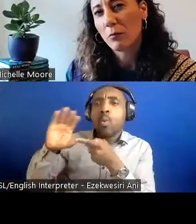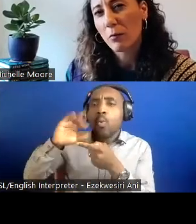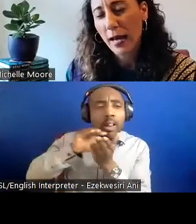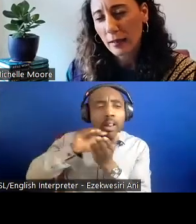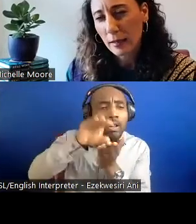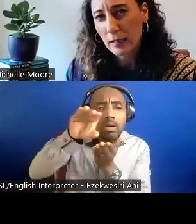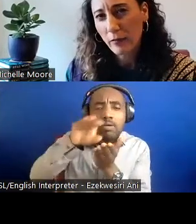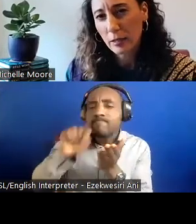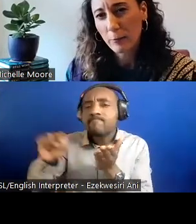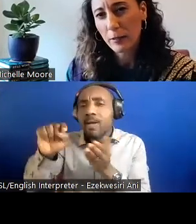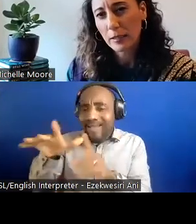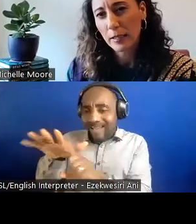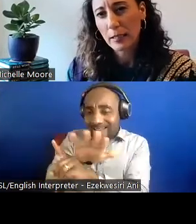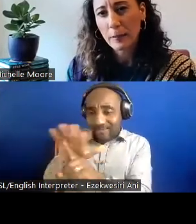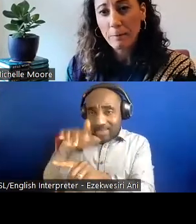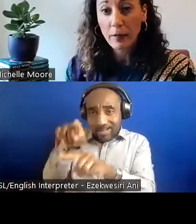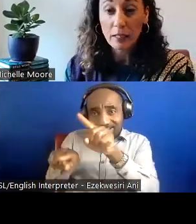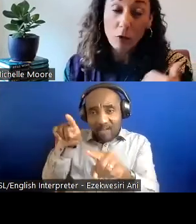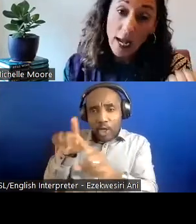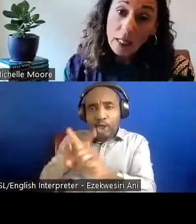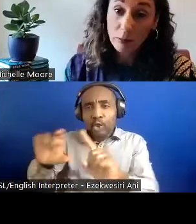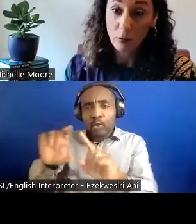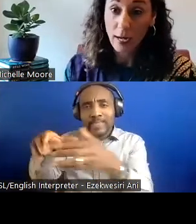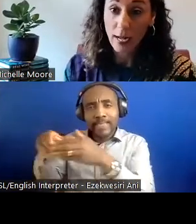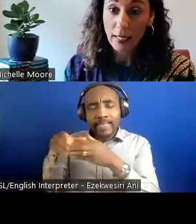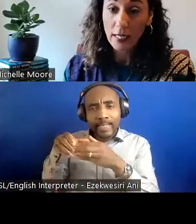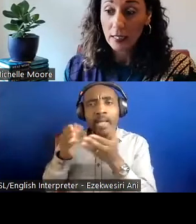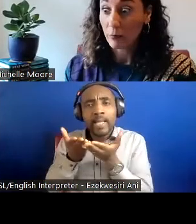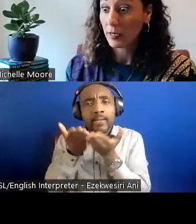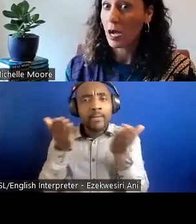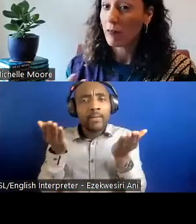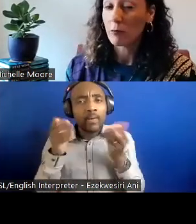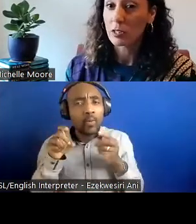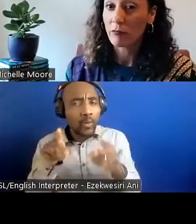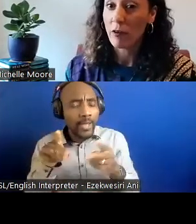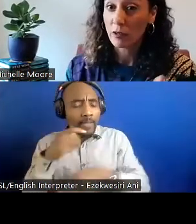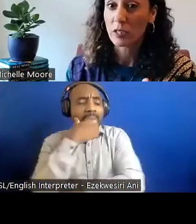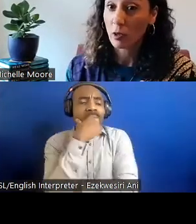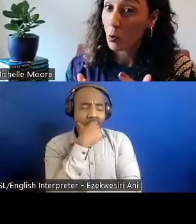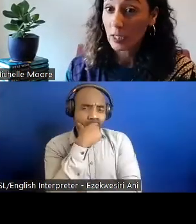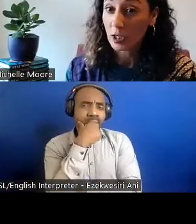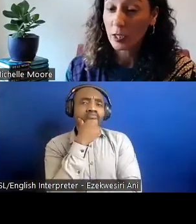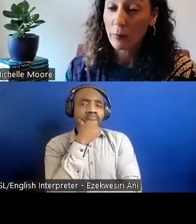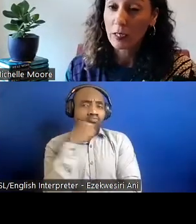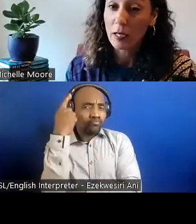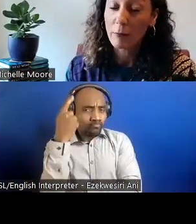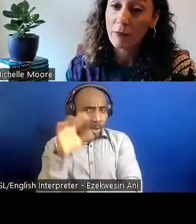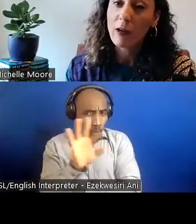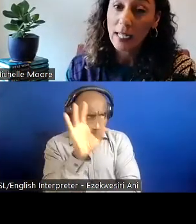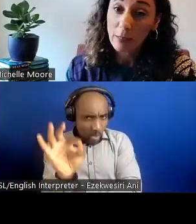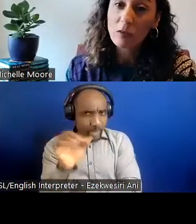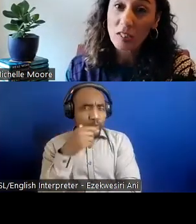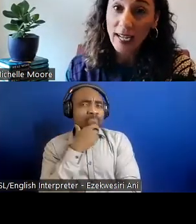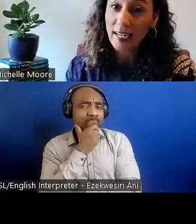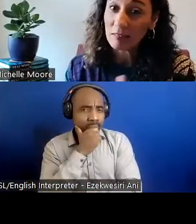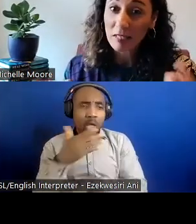to ethnically diverse communities in a more equitable way is something that I really want to just question, because before I